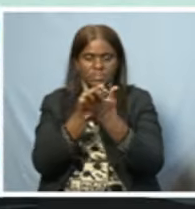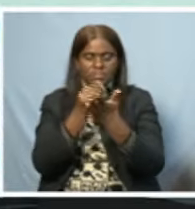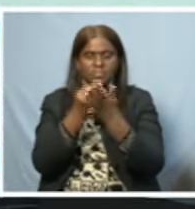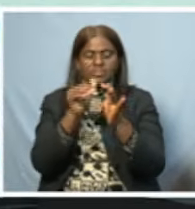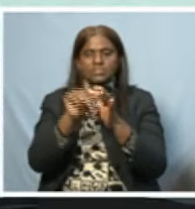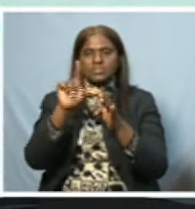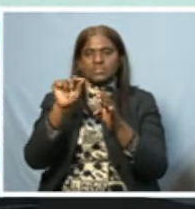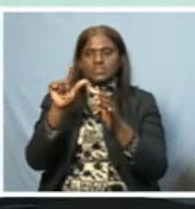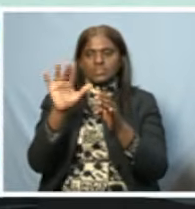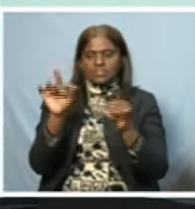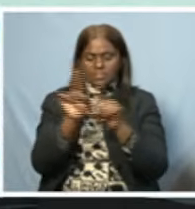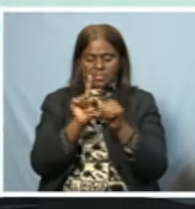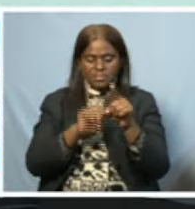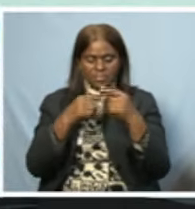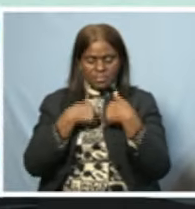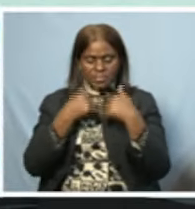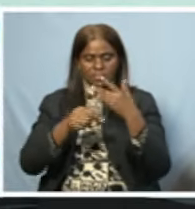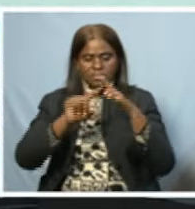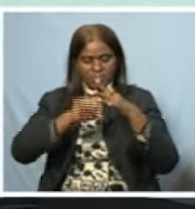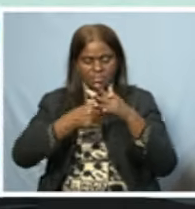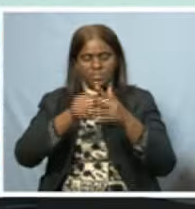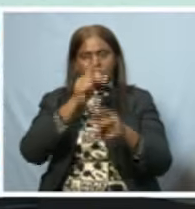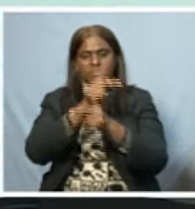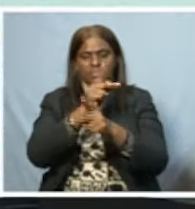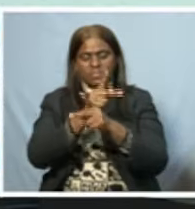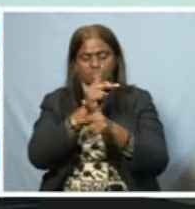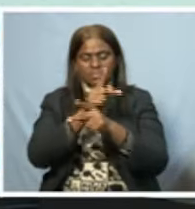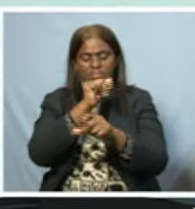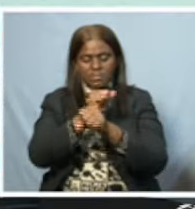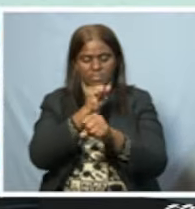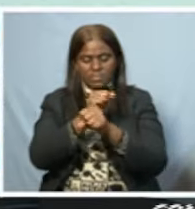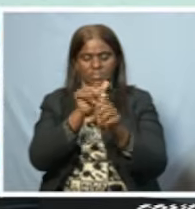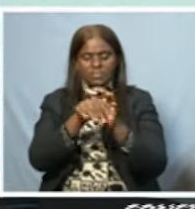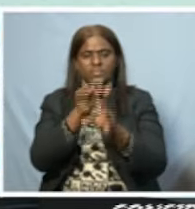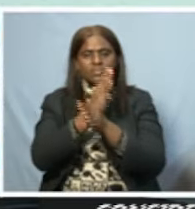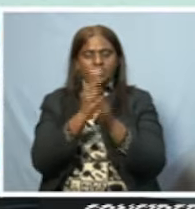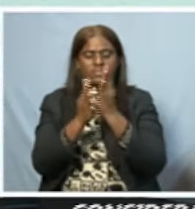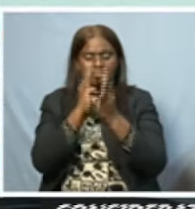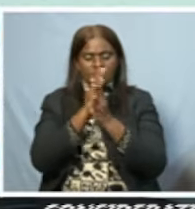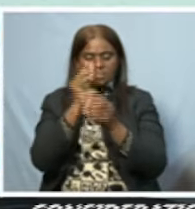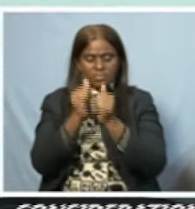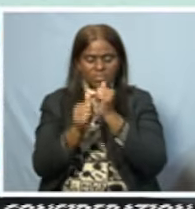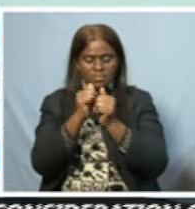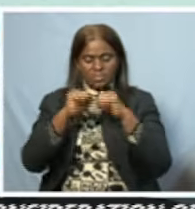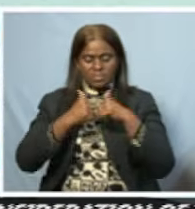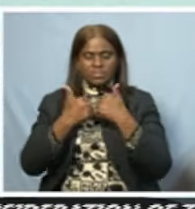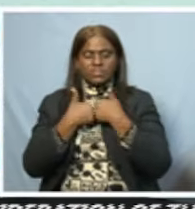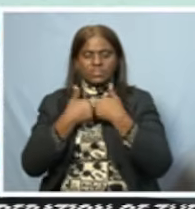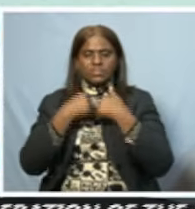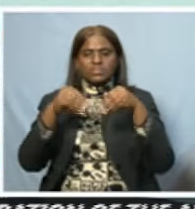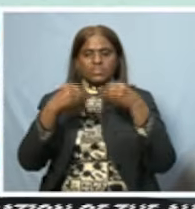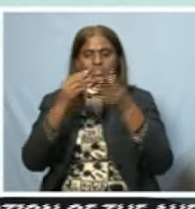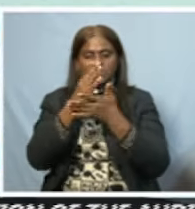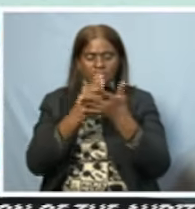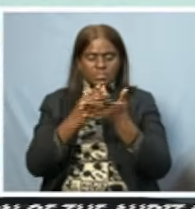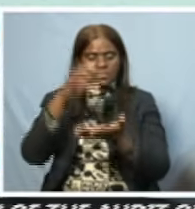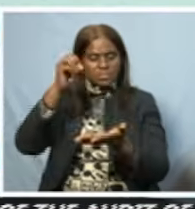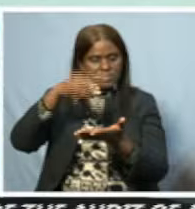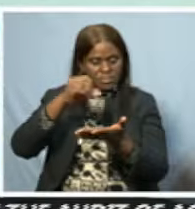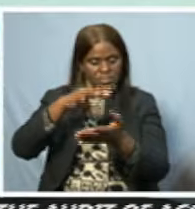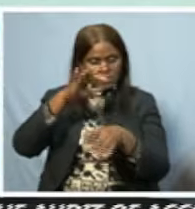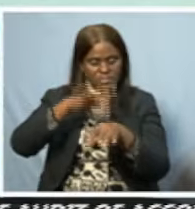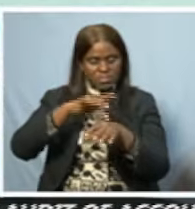2025 and has since started maintenance works on buildings, which we have given some copy